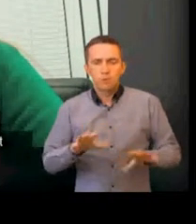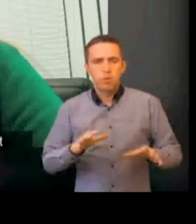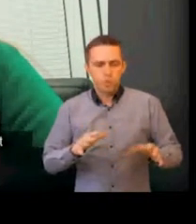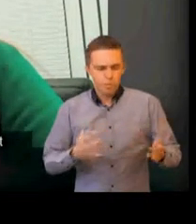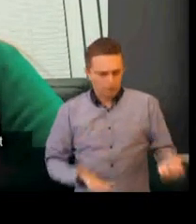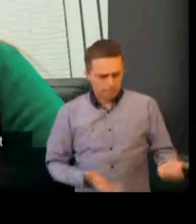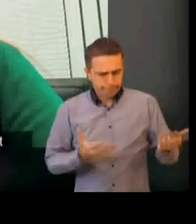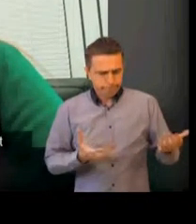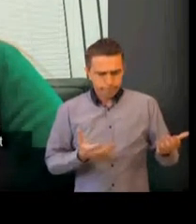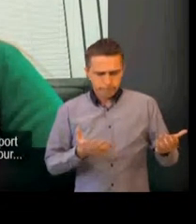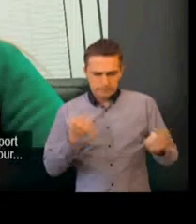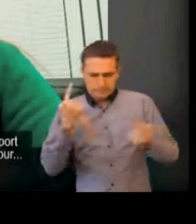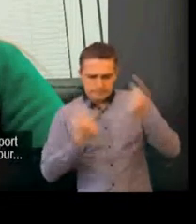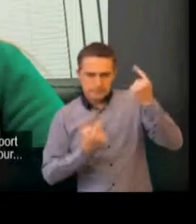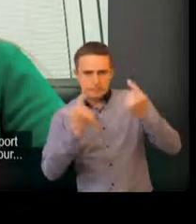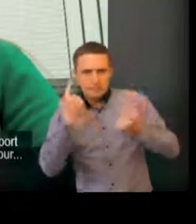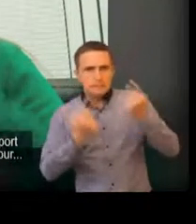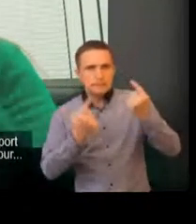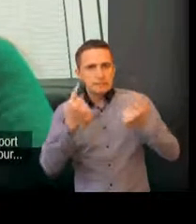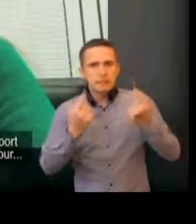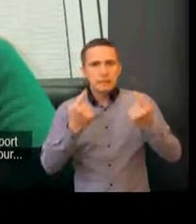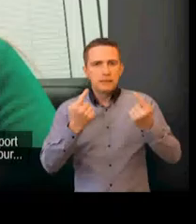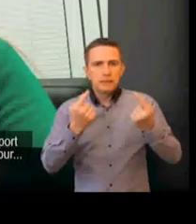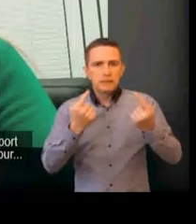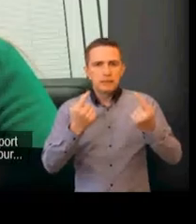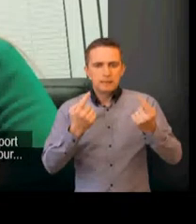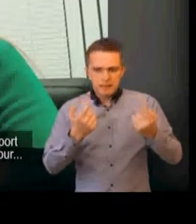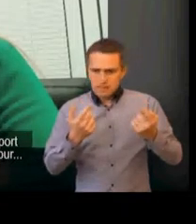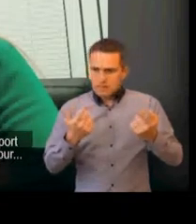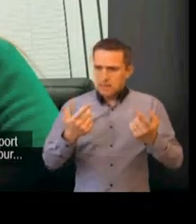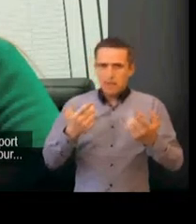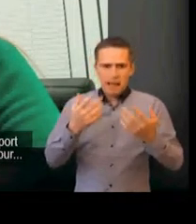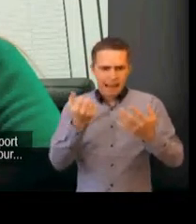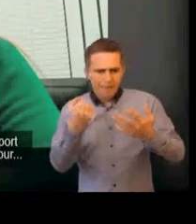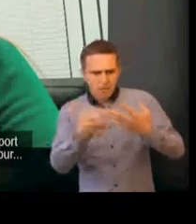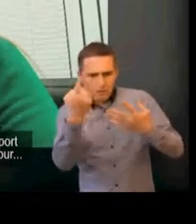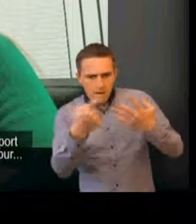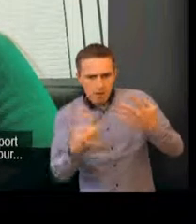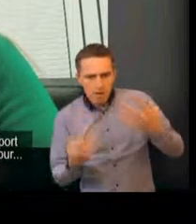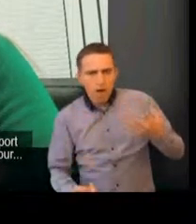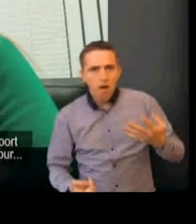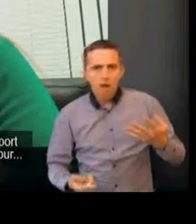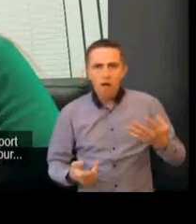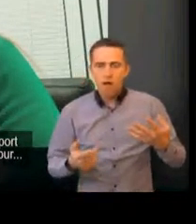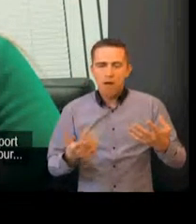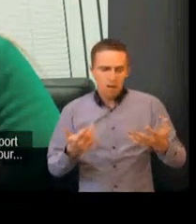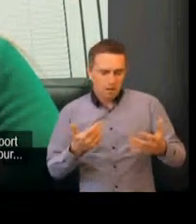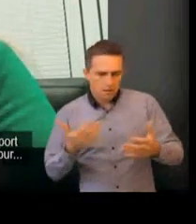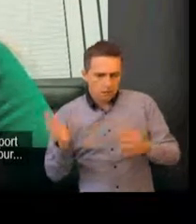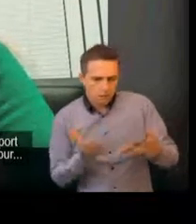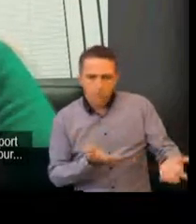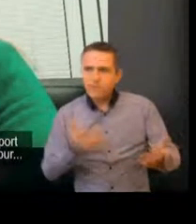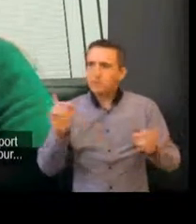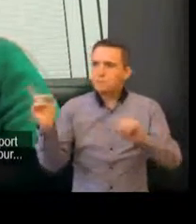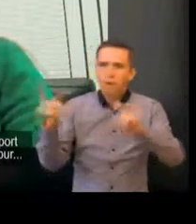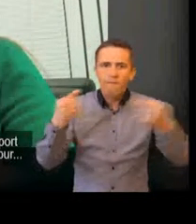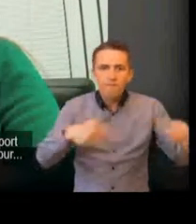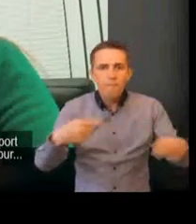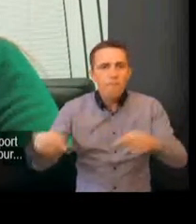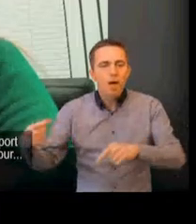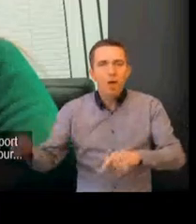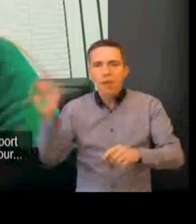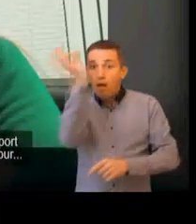had been fine and it was just really kind of knocked us sideways. And I think it's very difficult at that